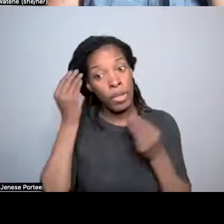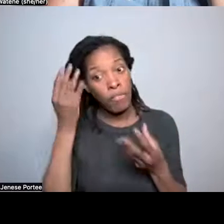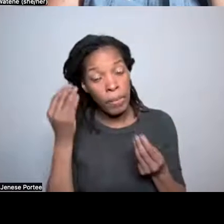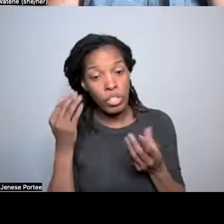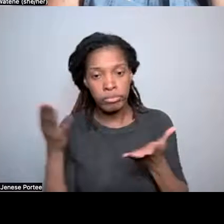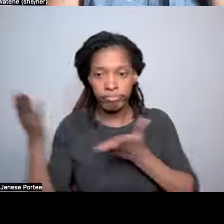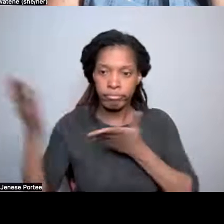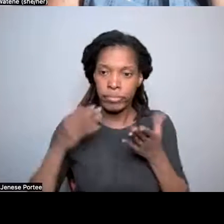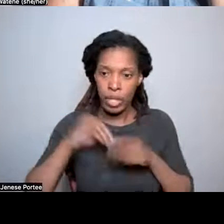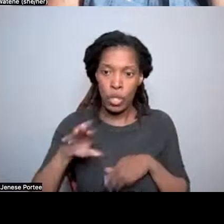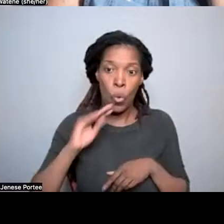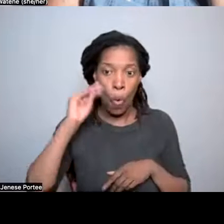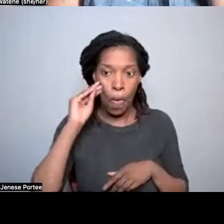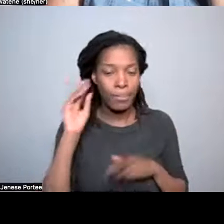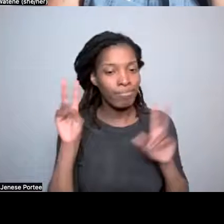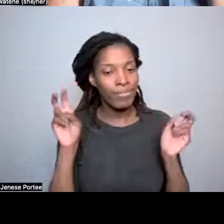is leveled.